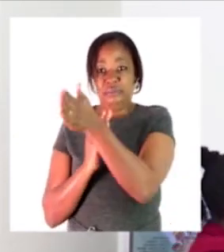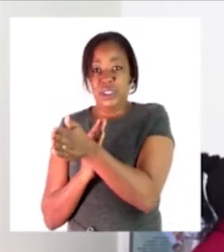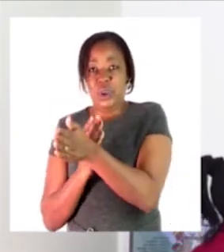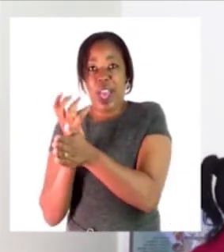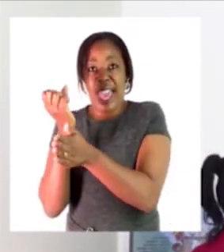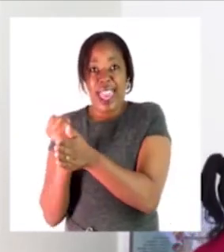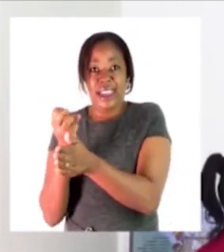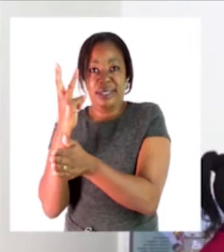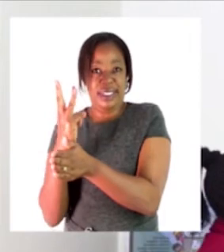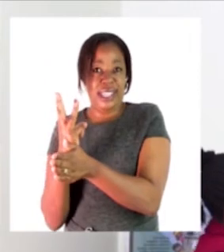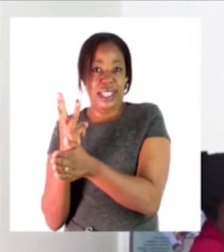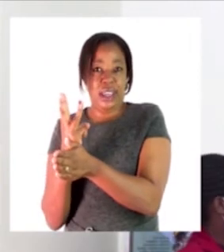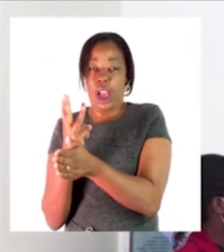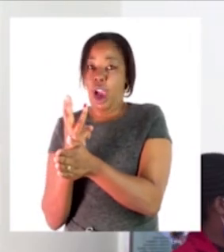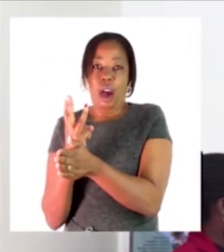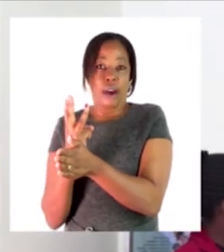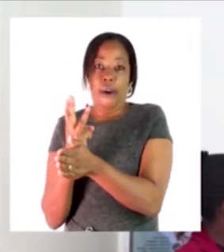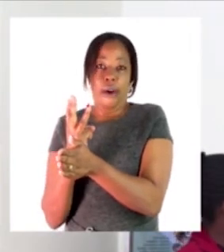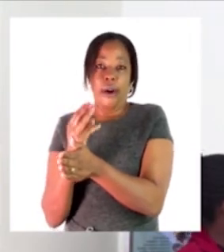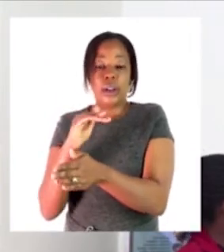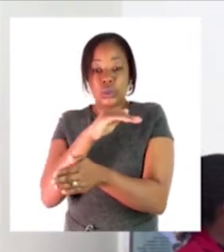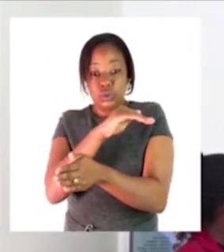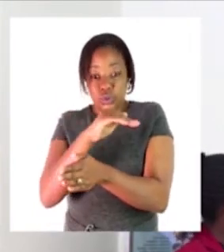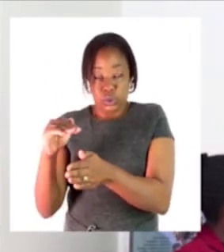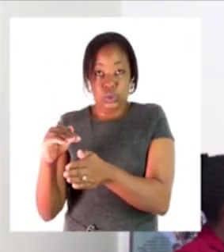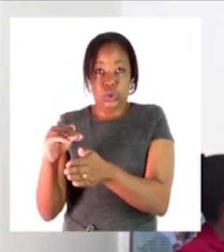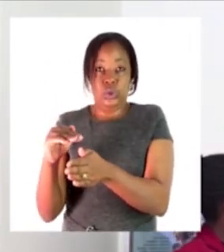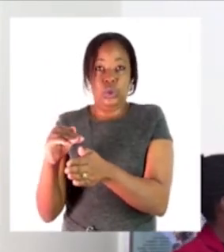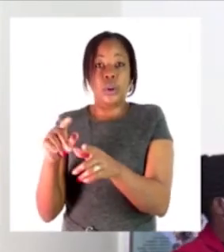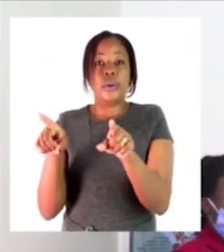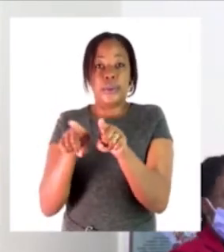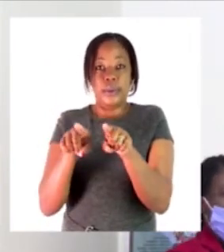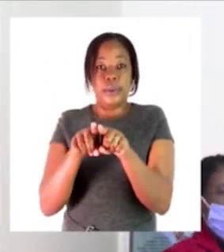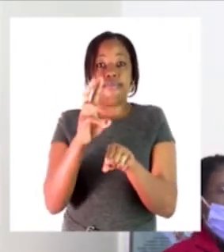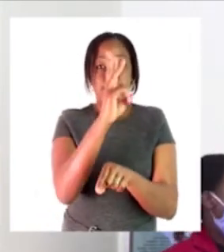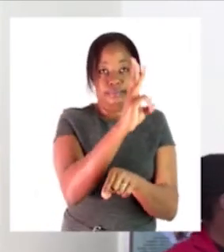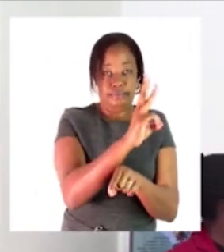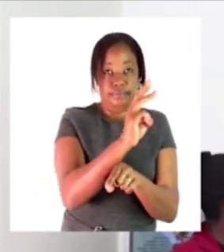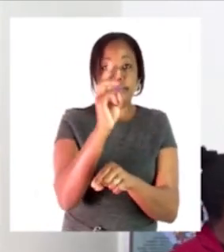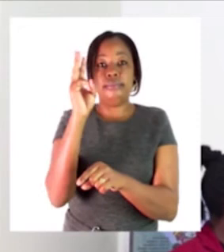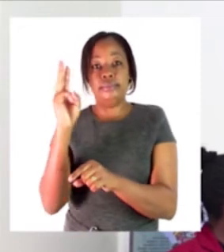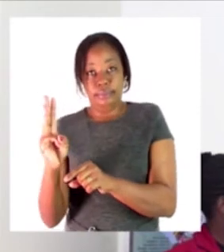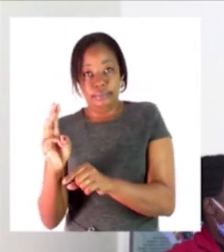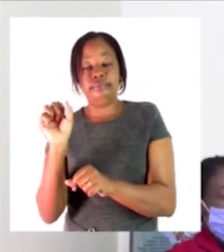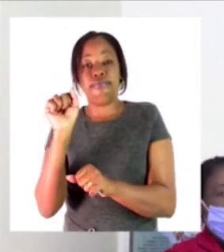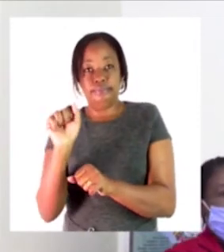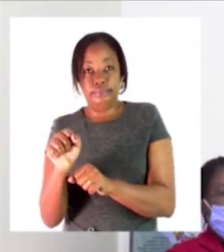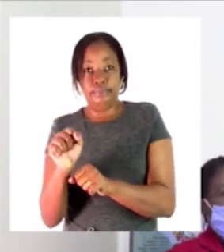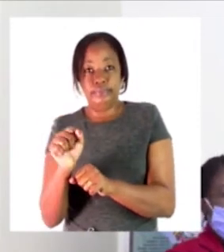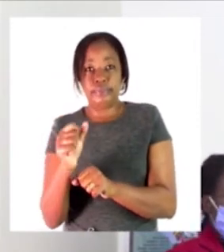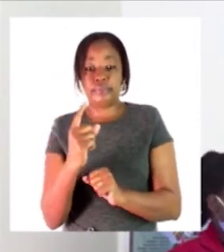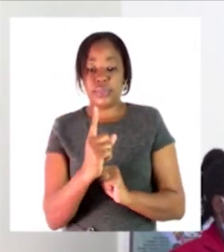not equal. Meaning what? Therefore, the half here will be, there is 3 here and 3 there. So the half will be 3. And what